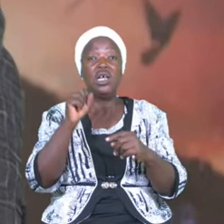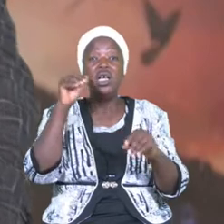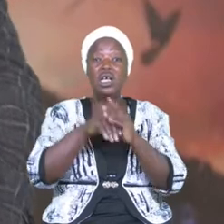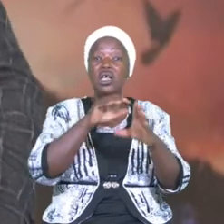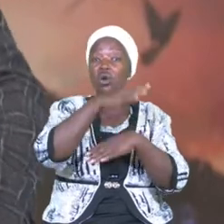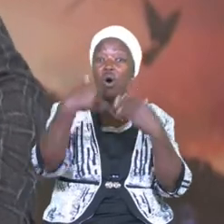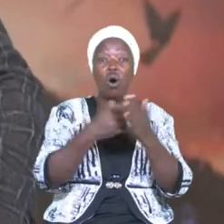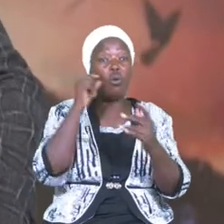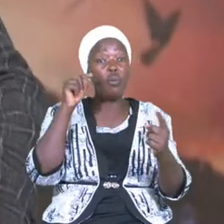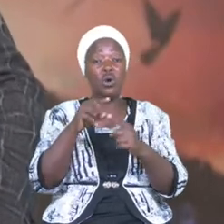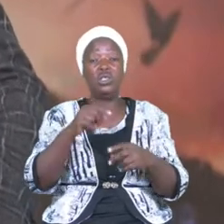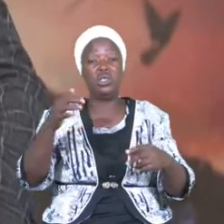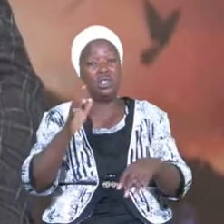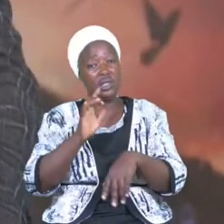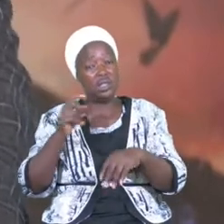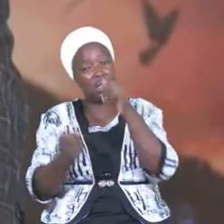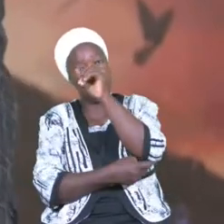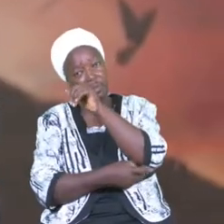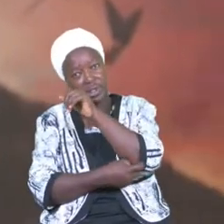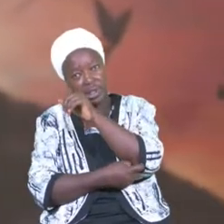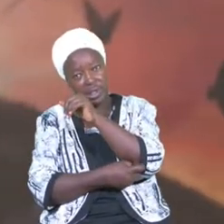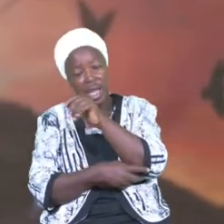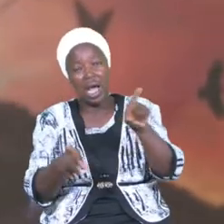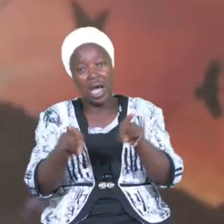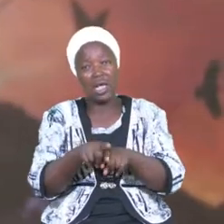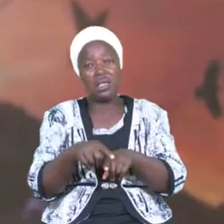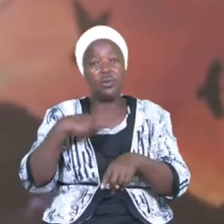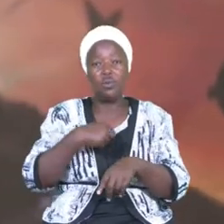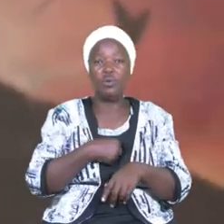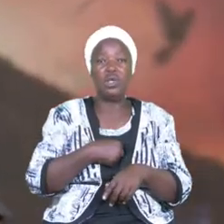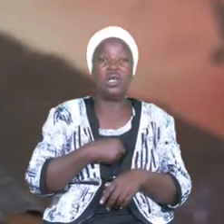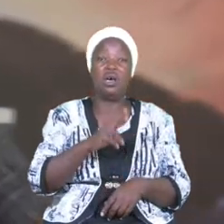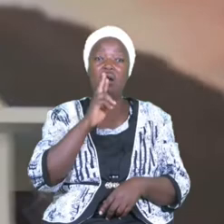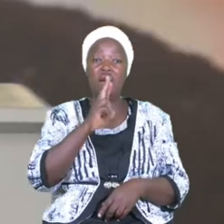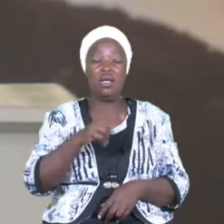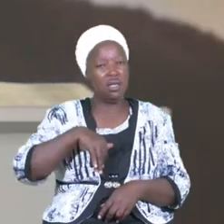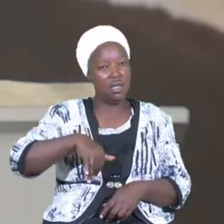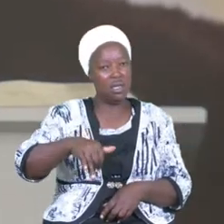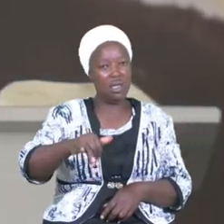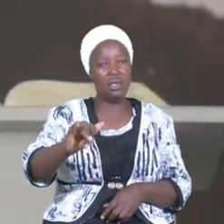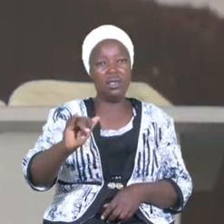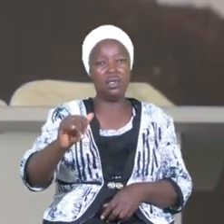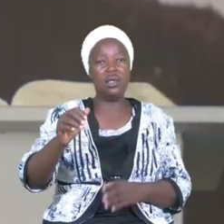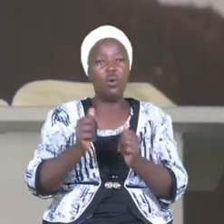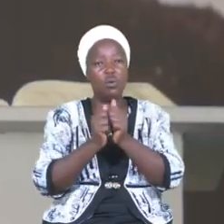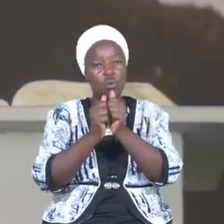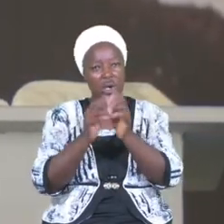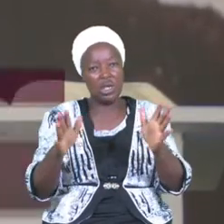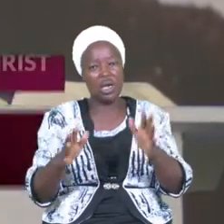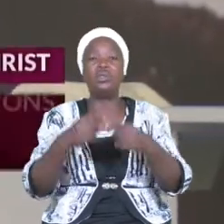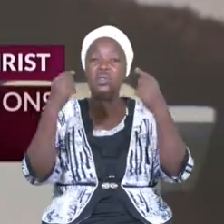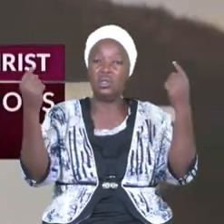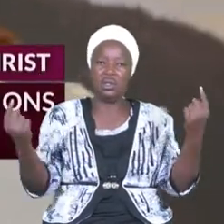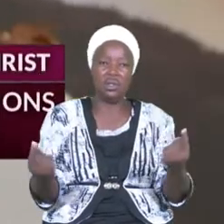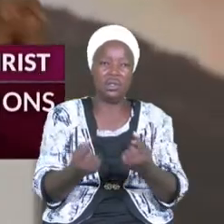points tempted, like as we are, yet without sin. When